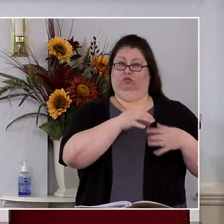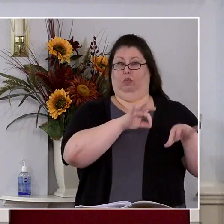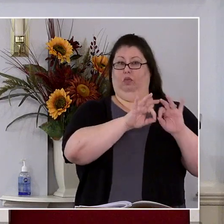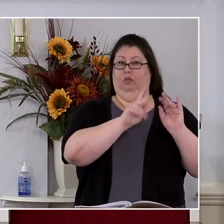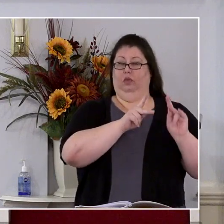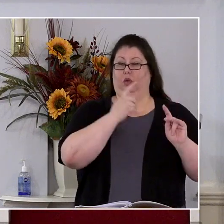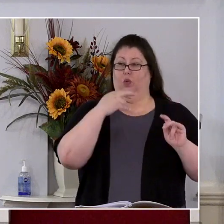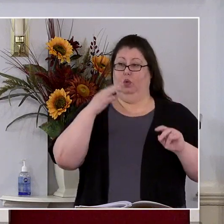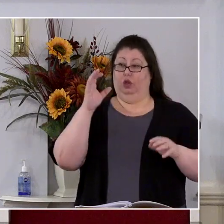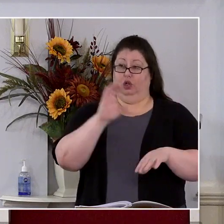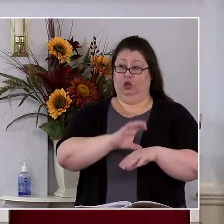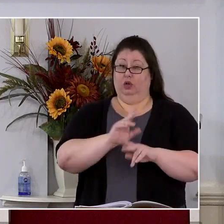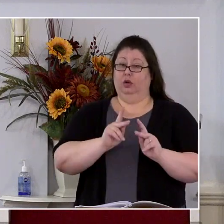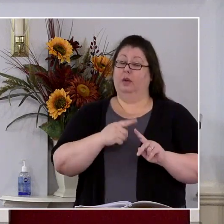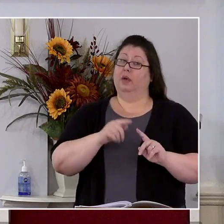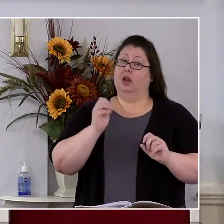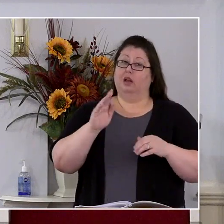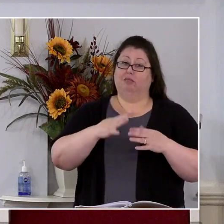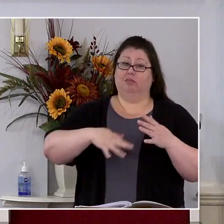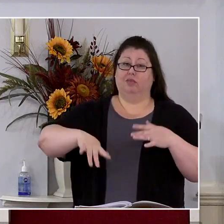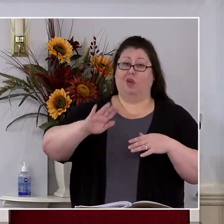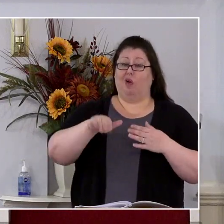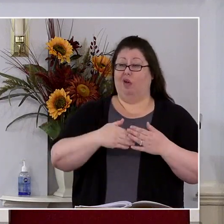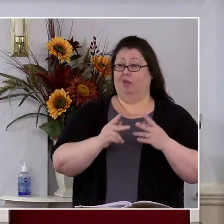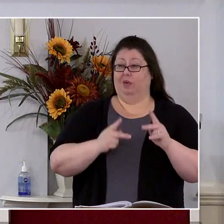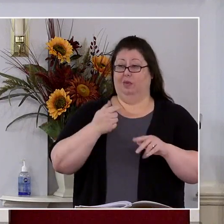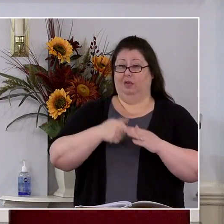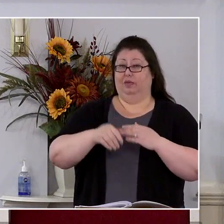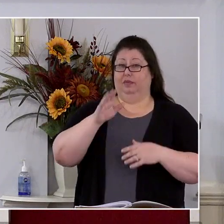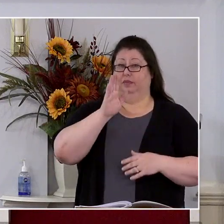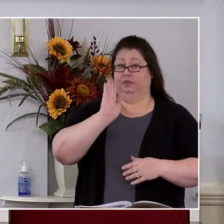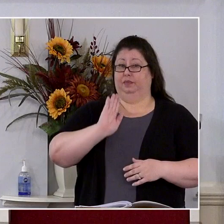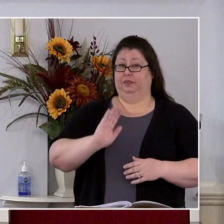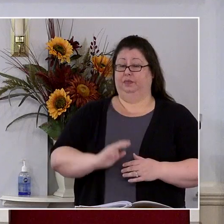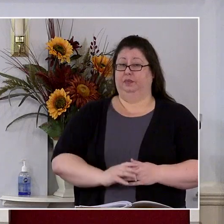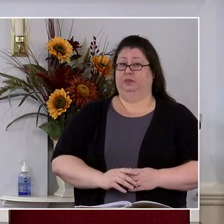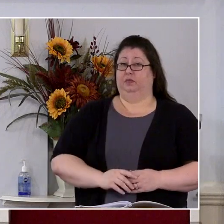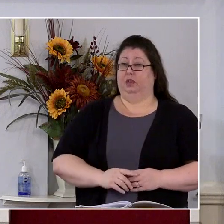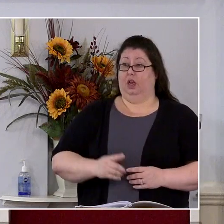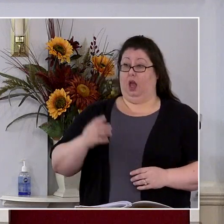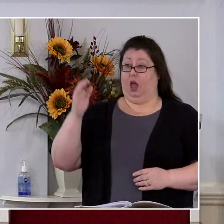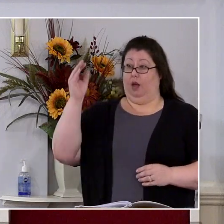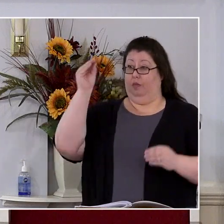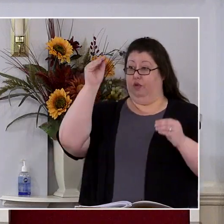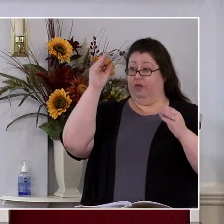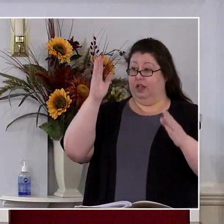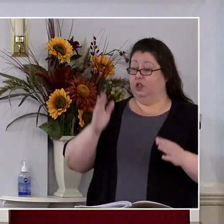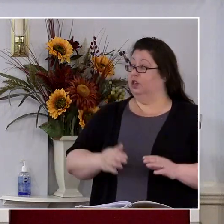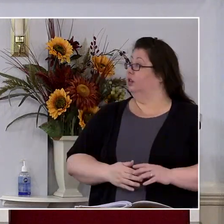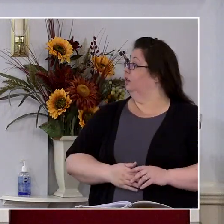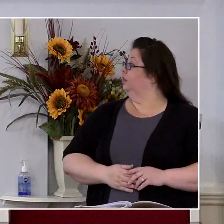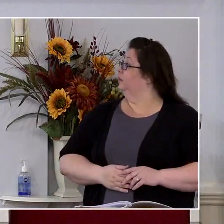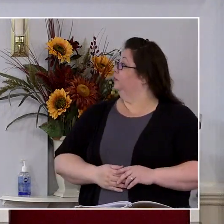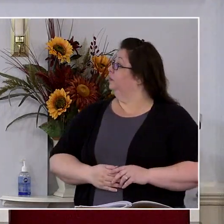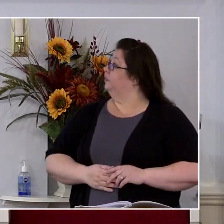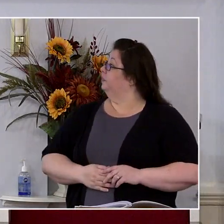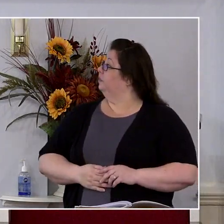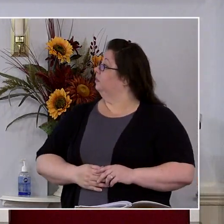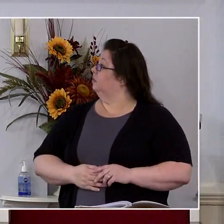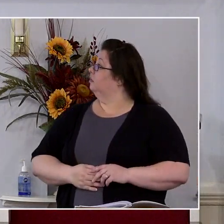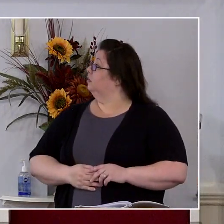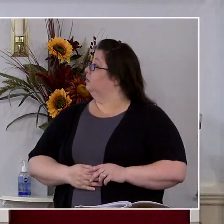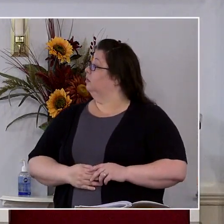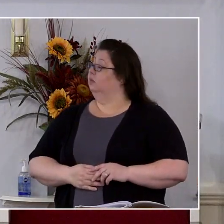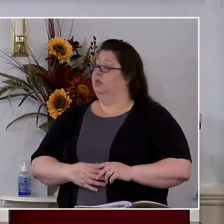clergy, but among all God's people. As a professor, he promoted the